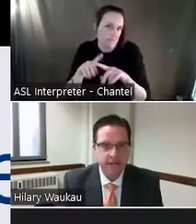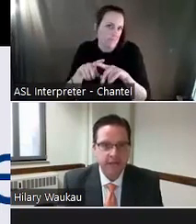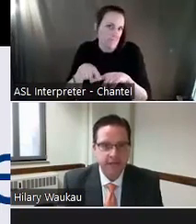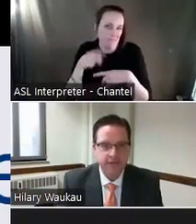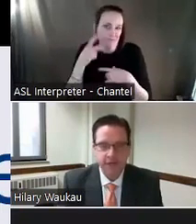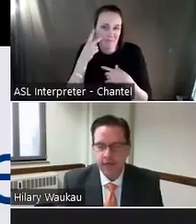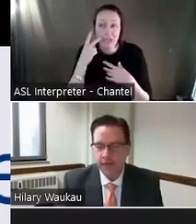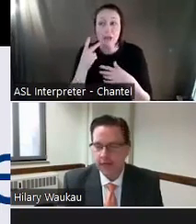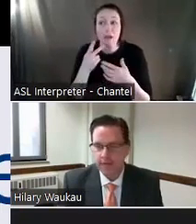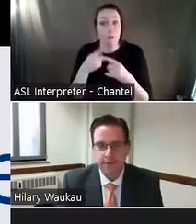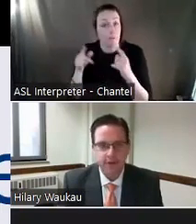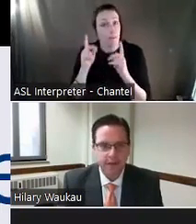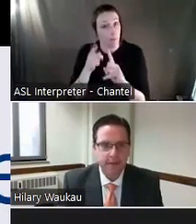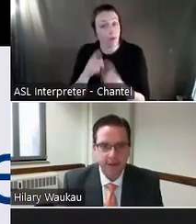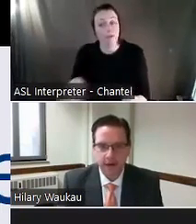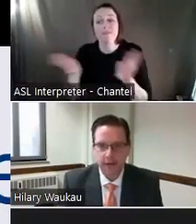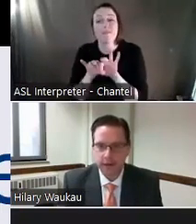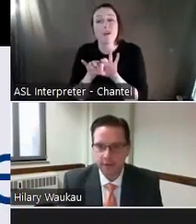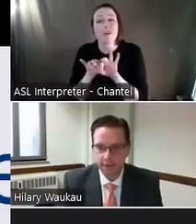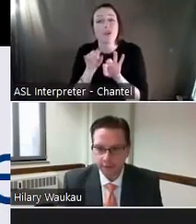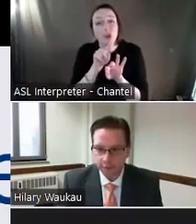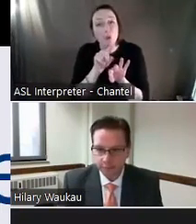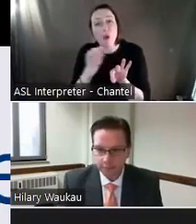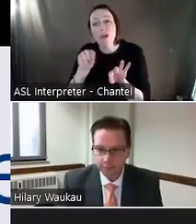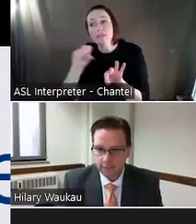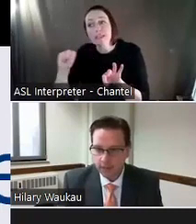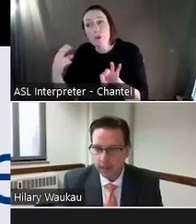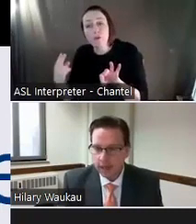these initiatives to make sure that they make it all the way through.